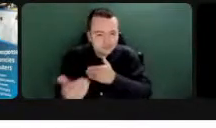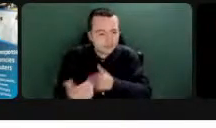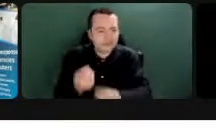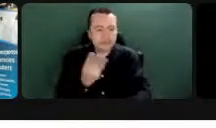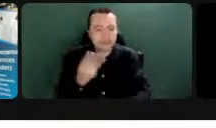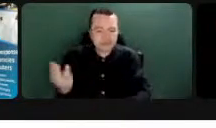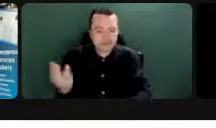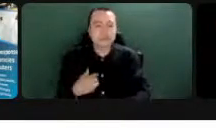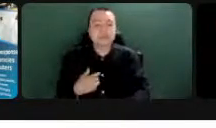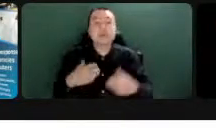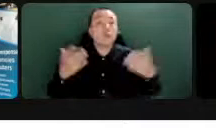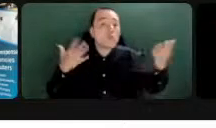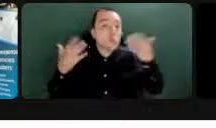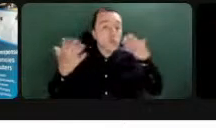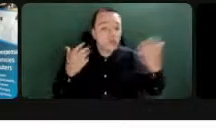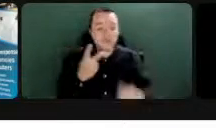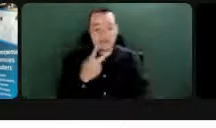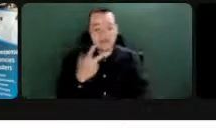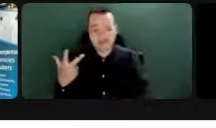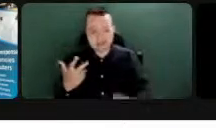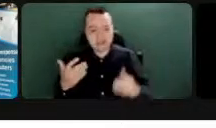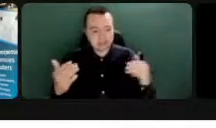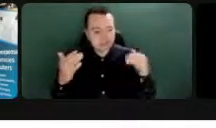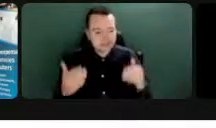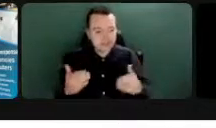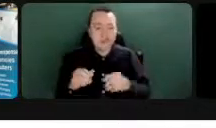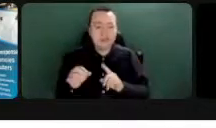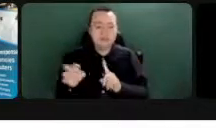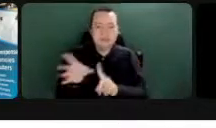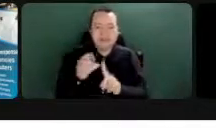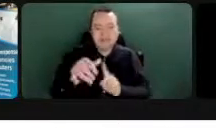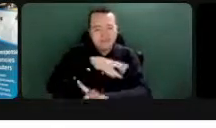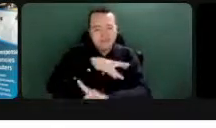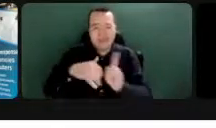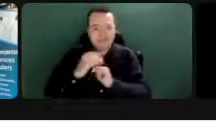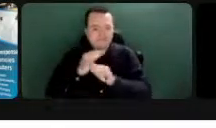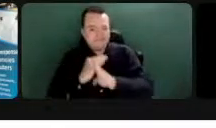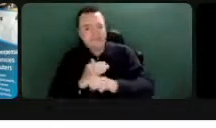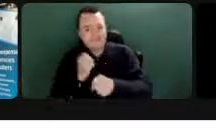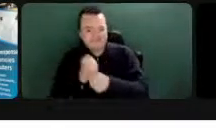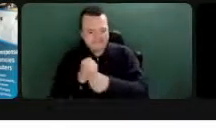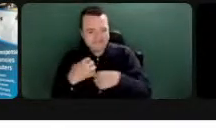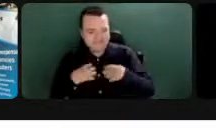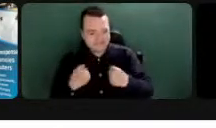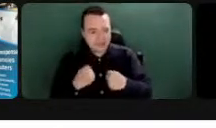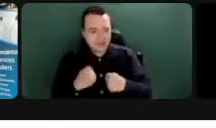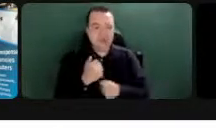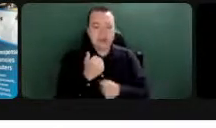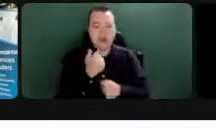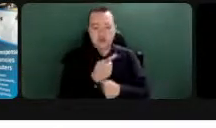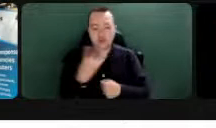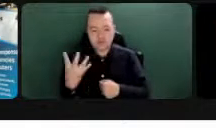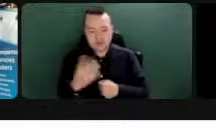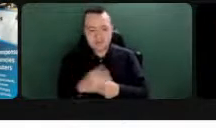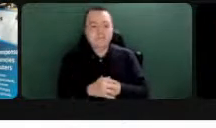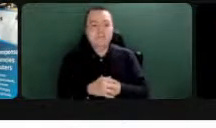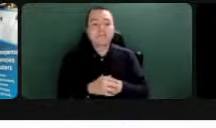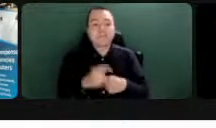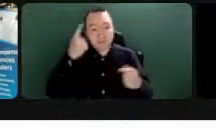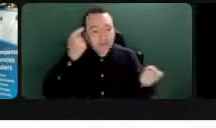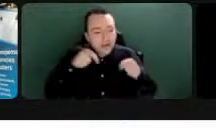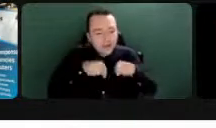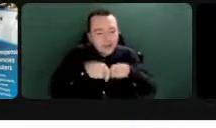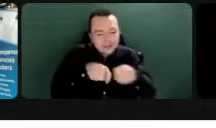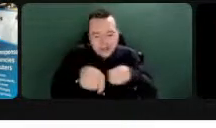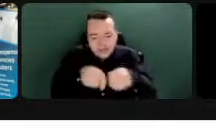infection control to protect health workers, 14, strategies to help protect the mental health of